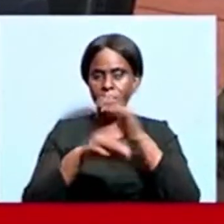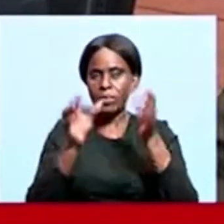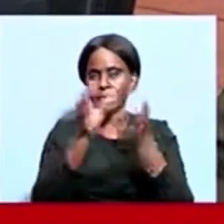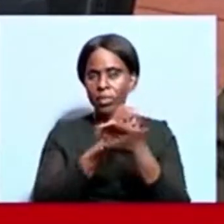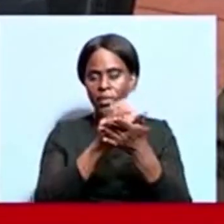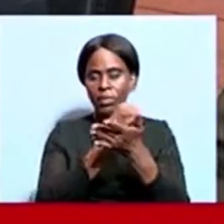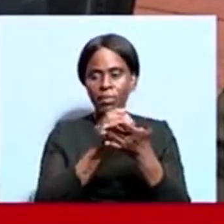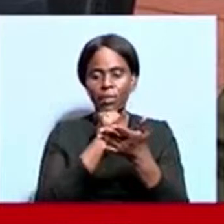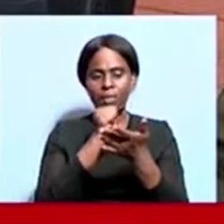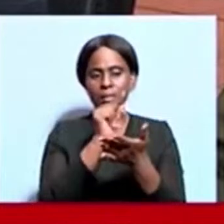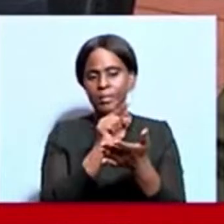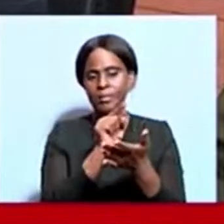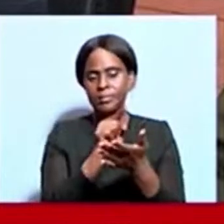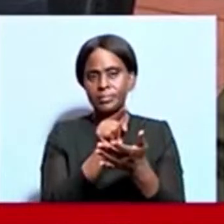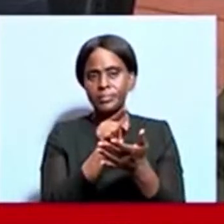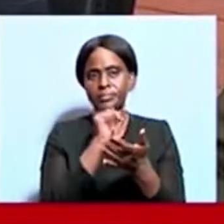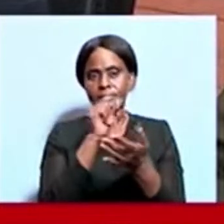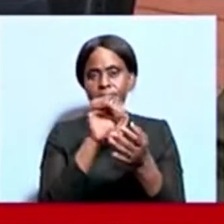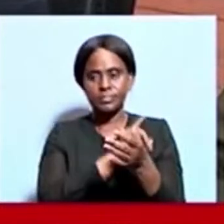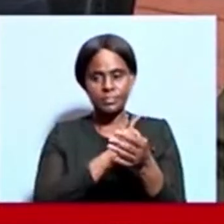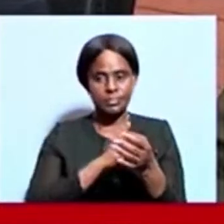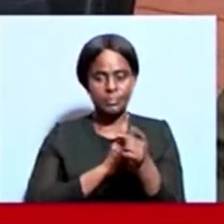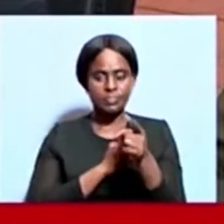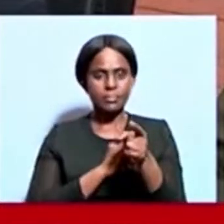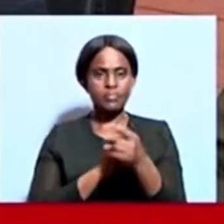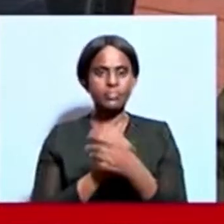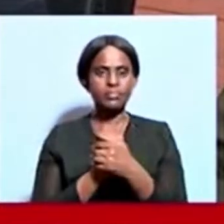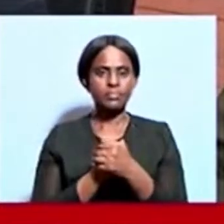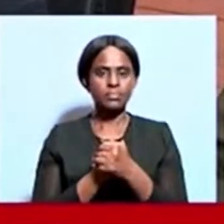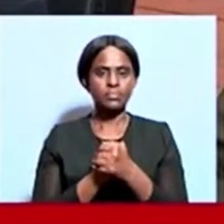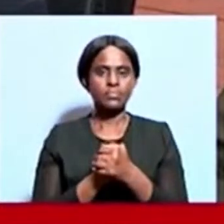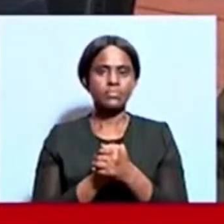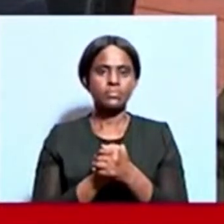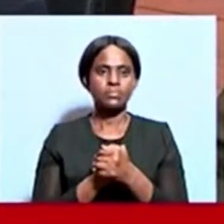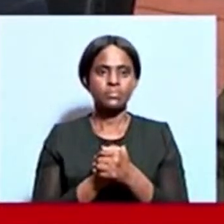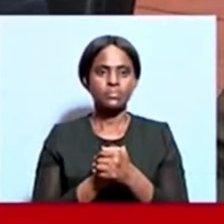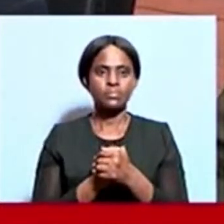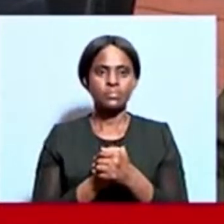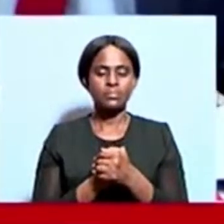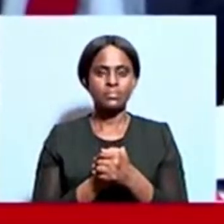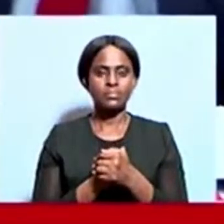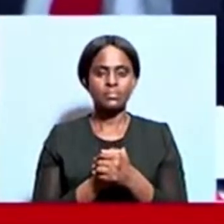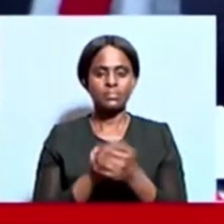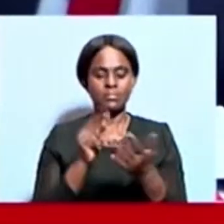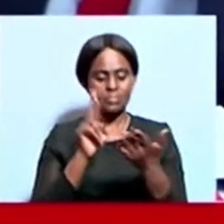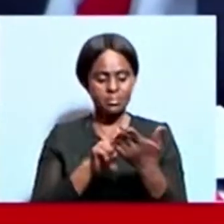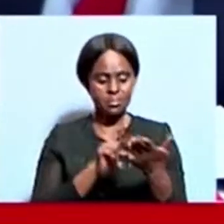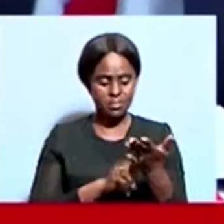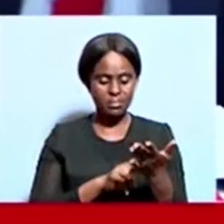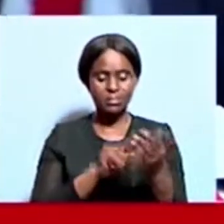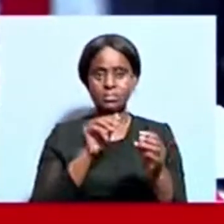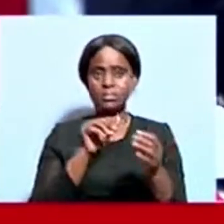not an institution. Sir, is court report.